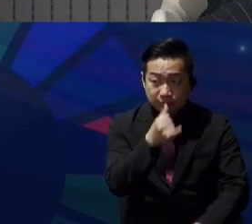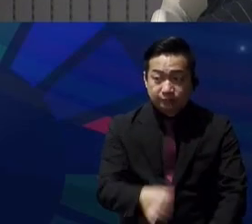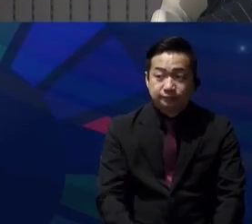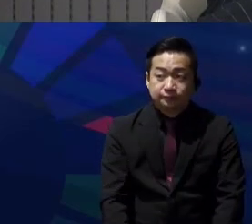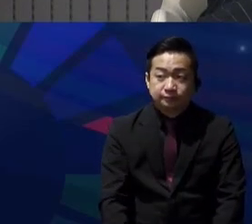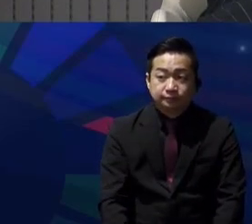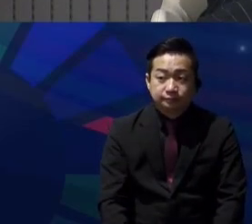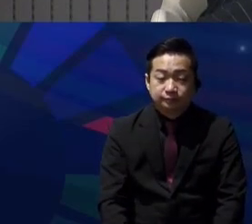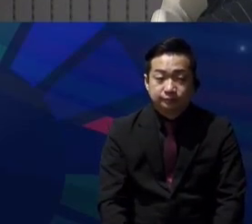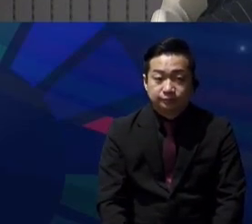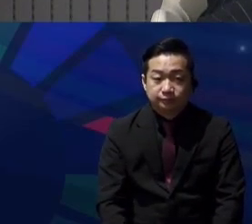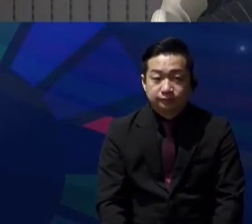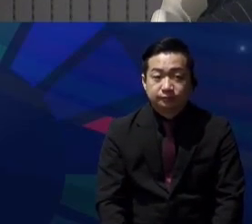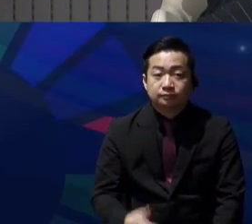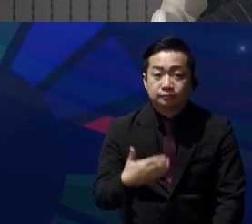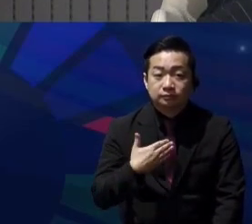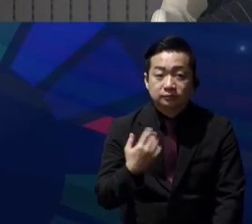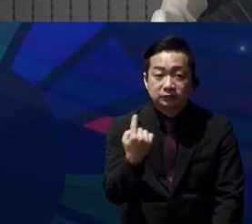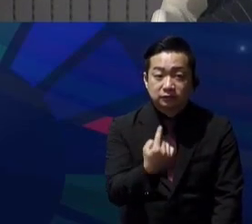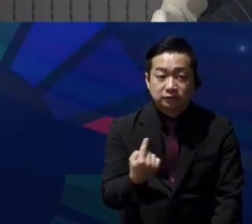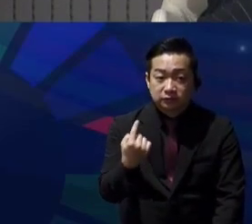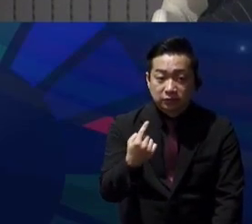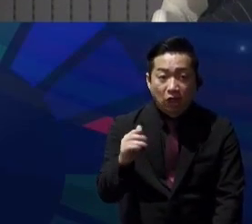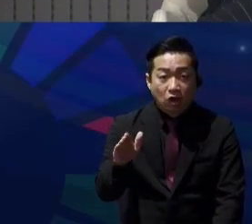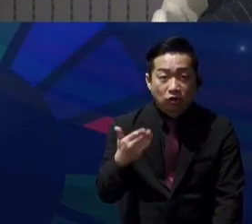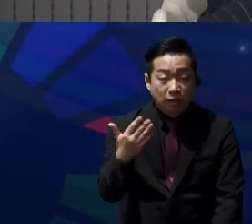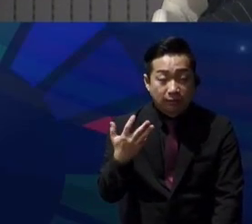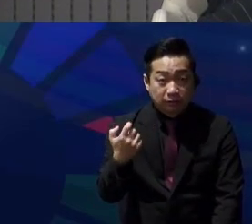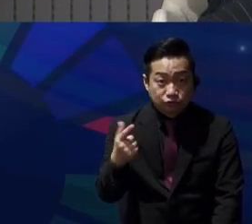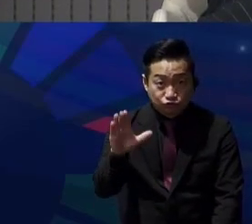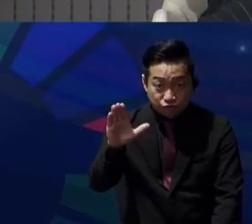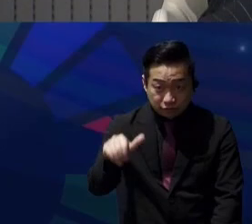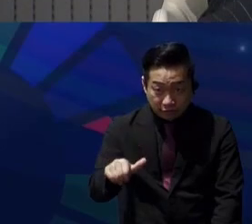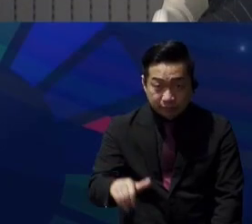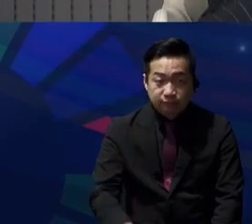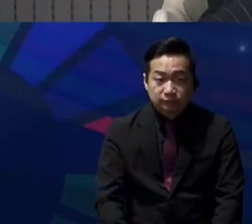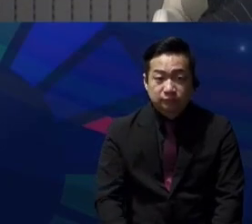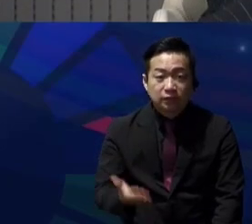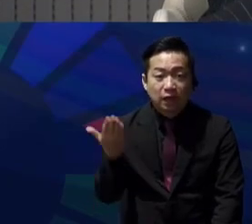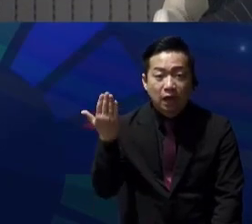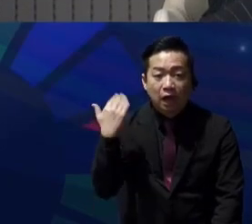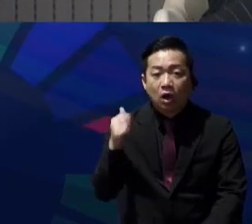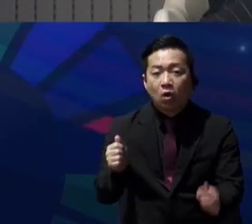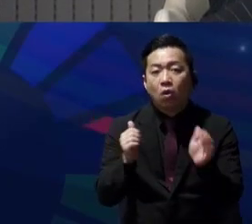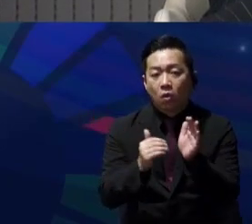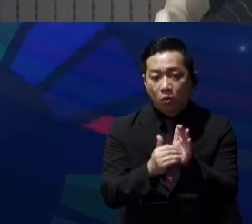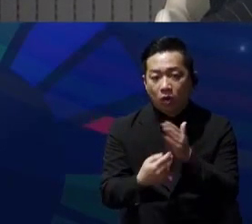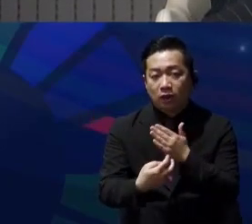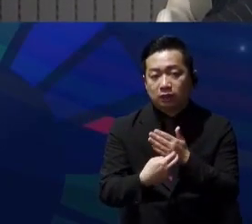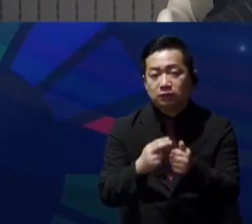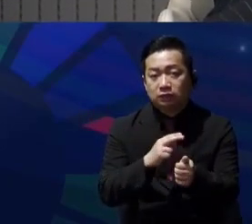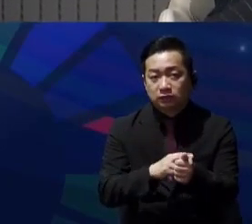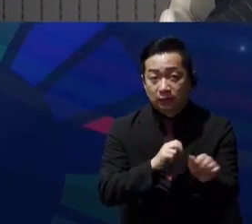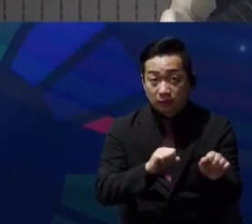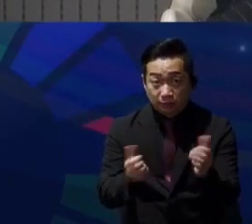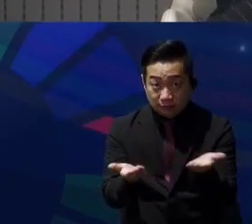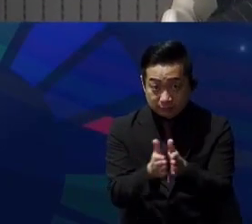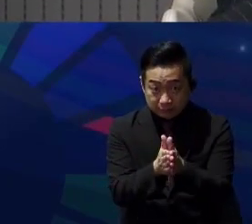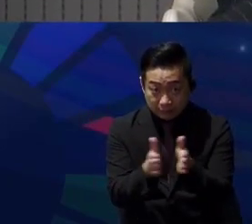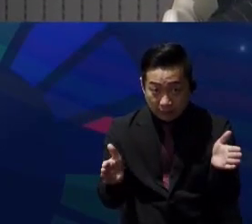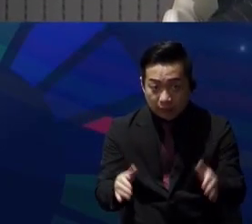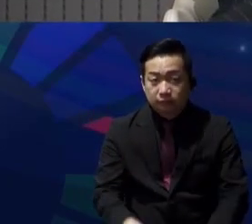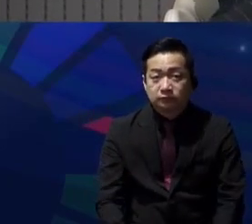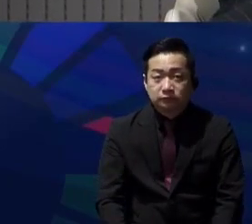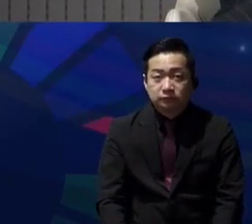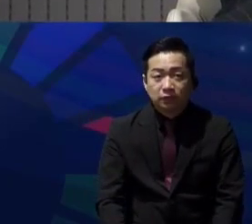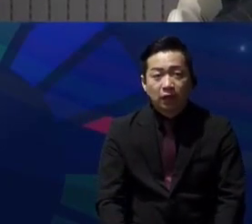graduated in 1986 as a medical doctor, right? And I knew a little bit about greenhouse gases. I studied public